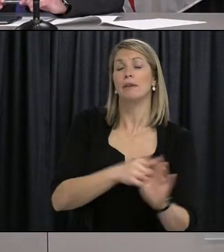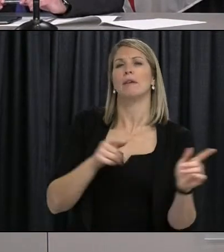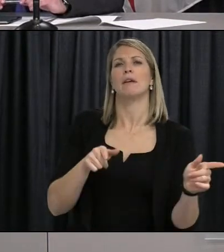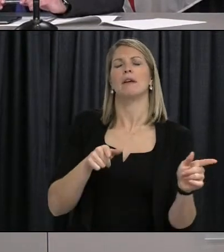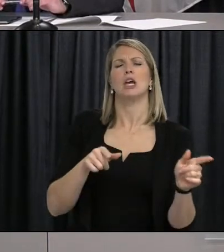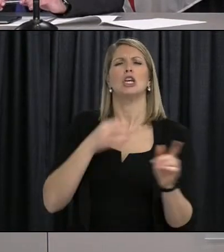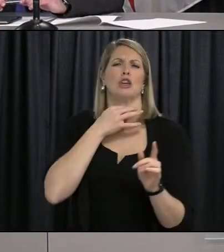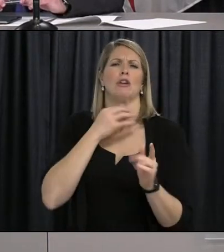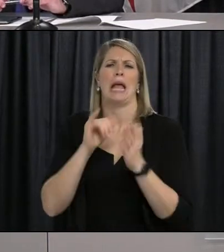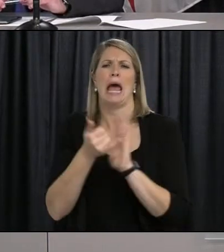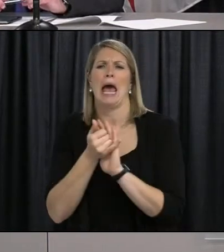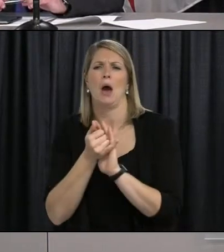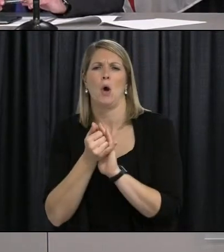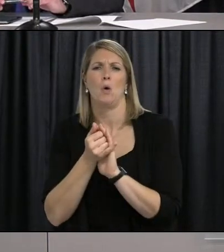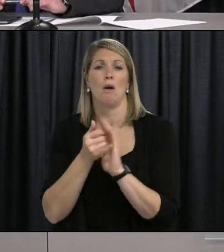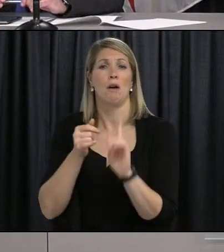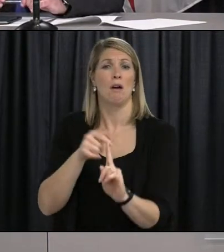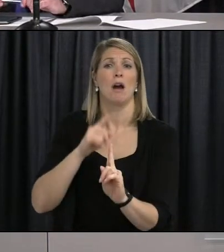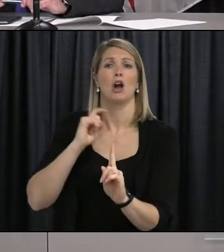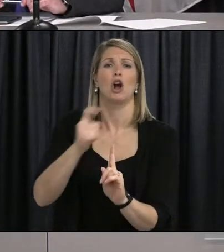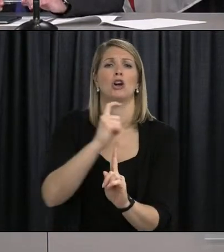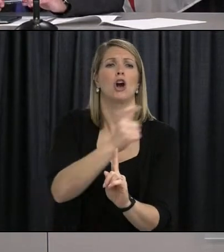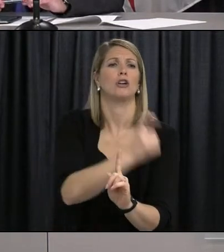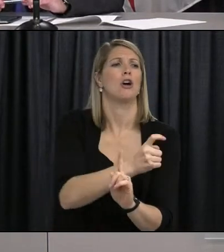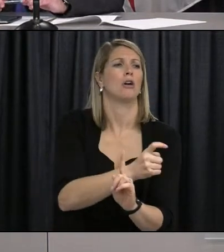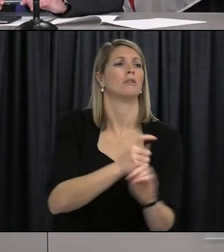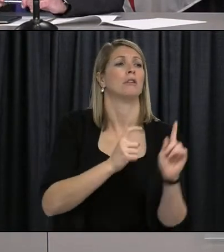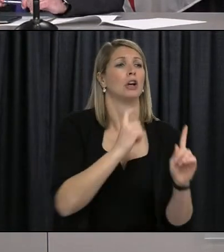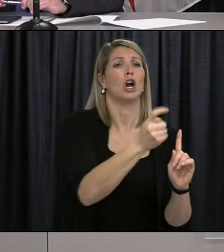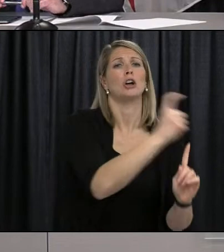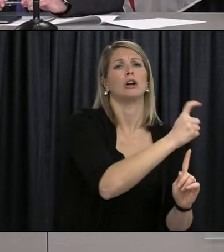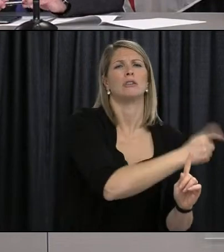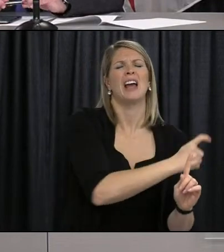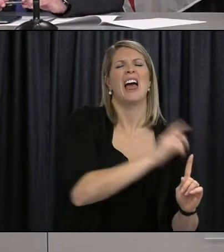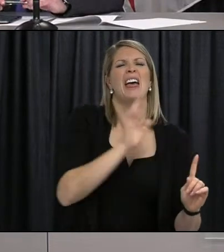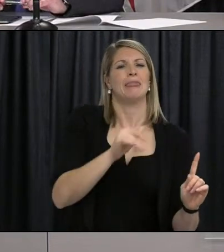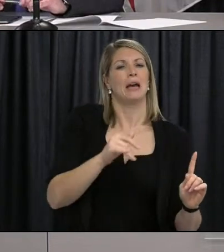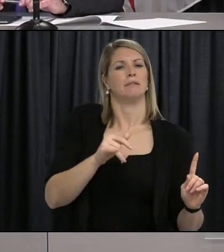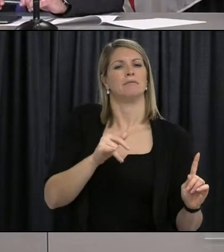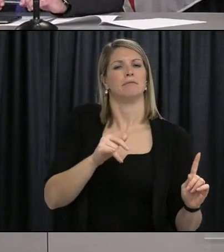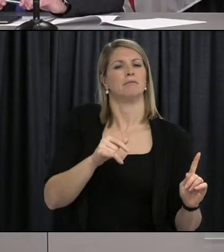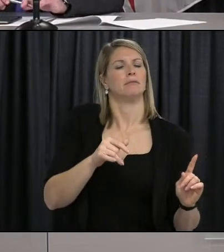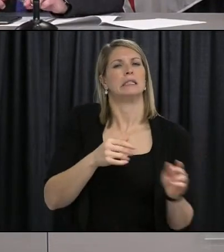situation? So we would consider that to be very brief